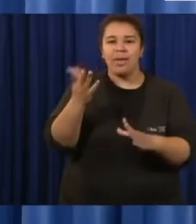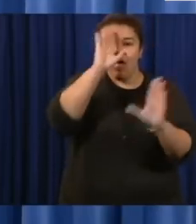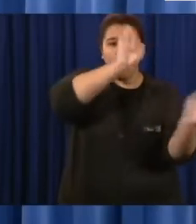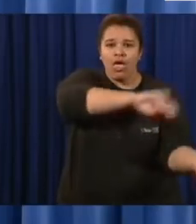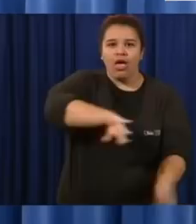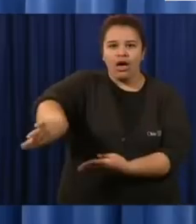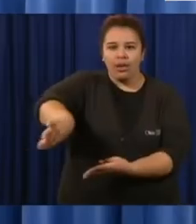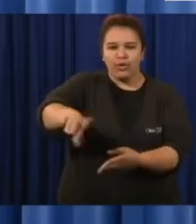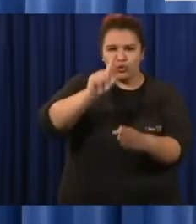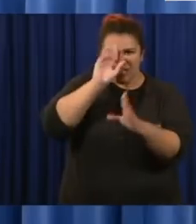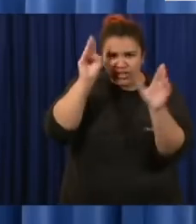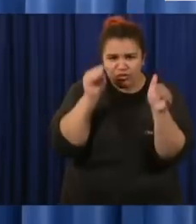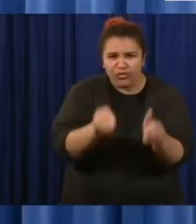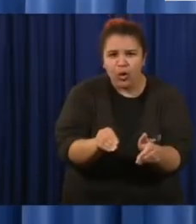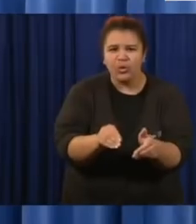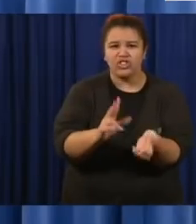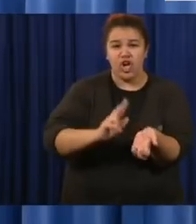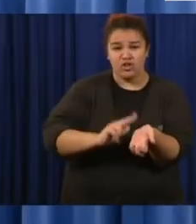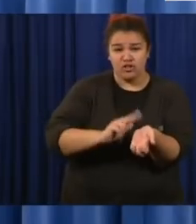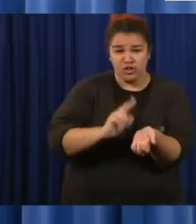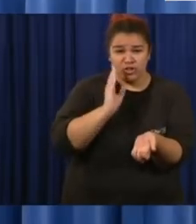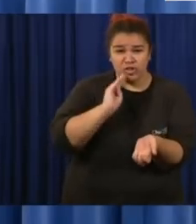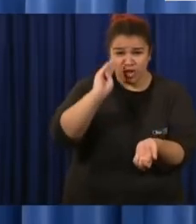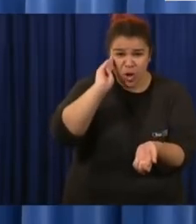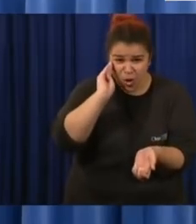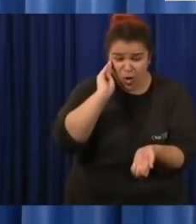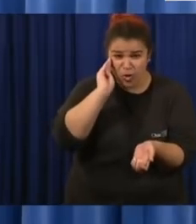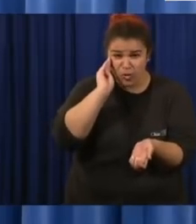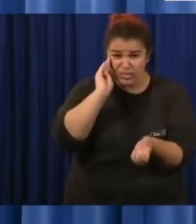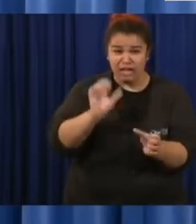our long-term care facilities?